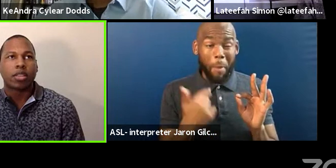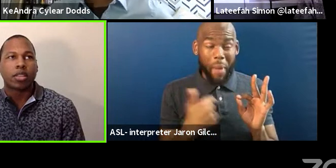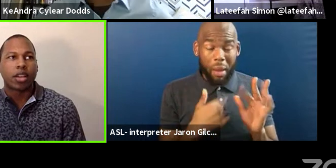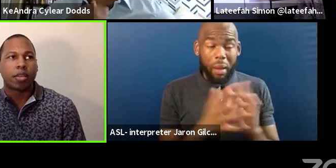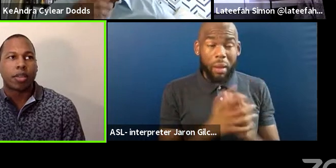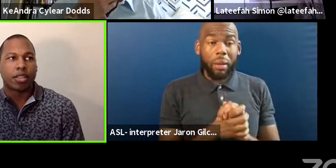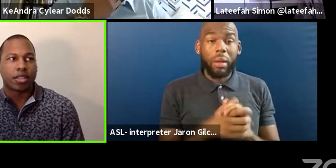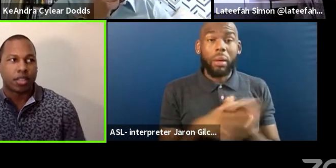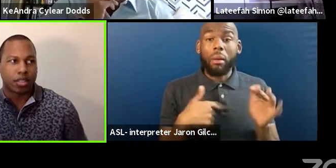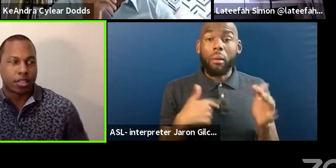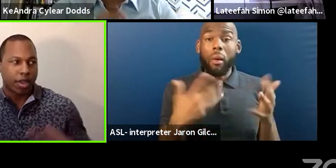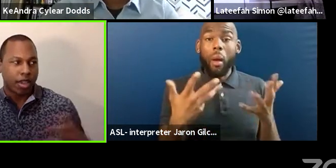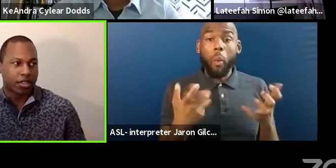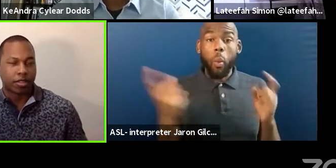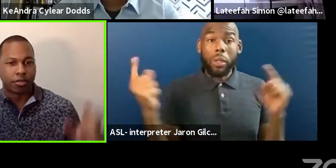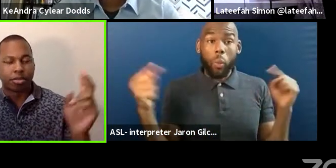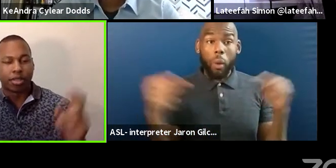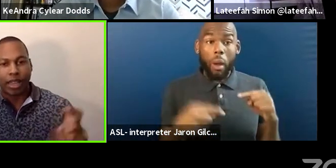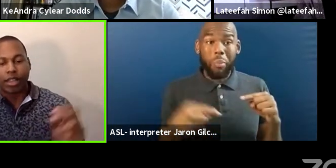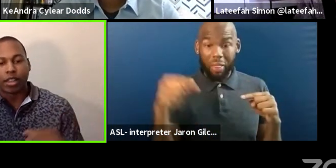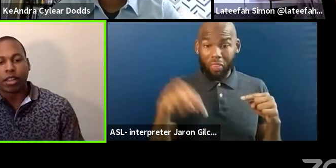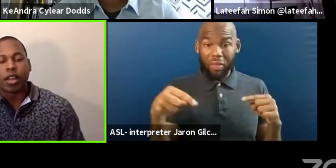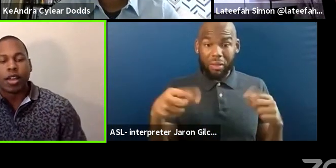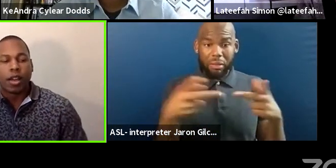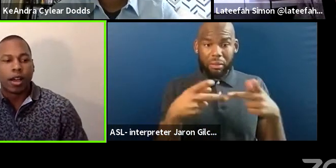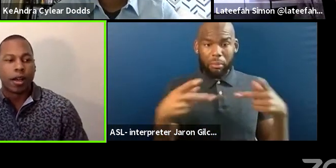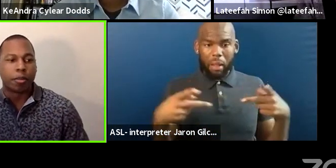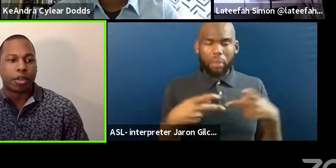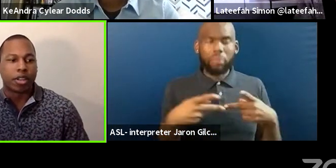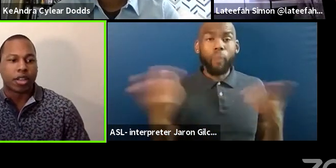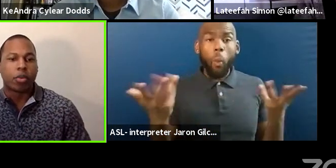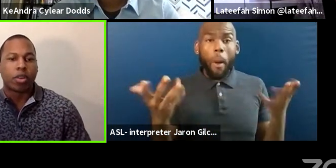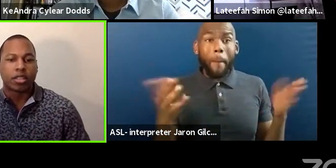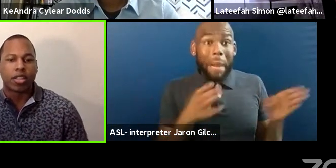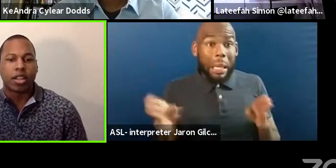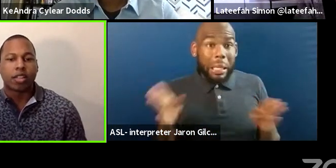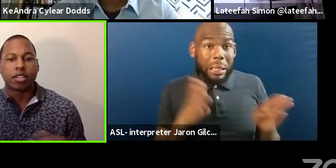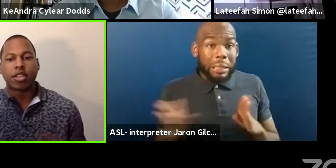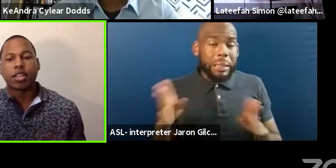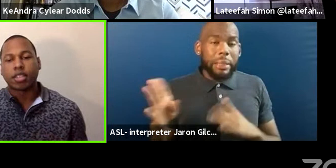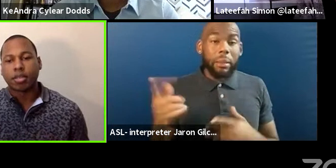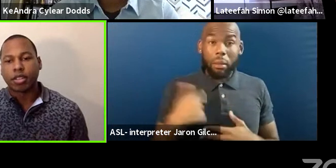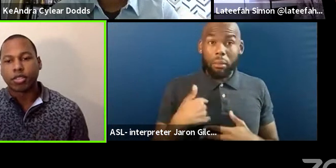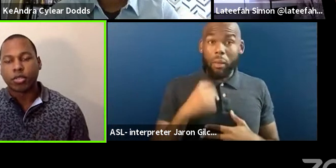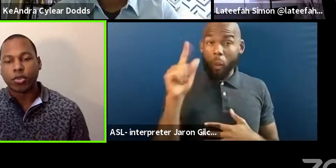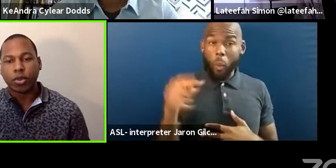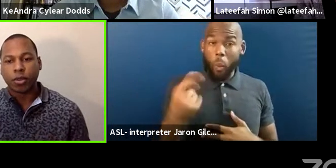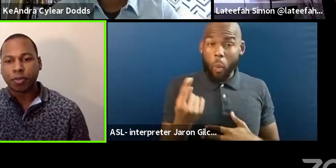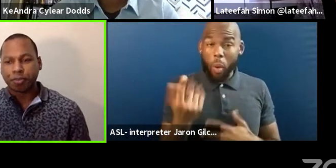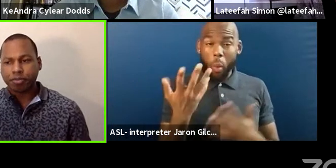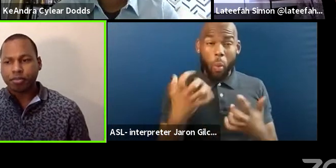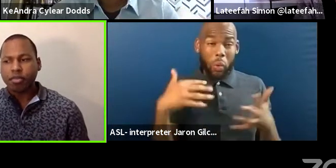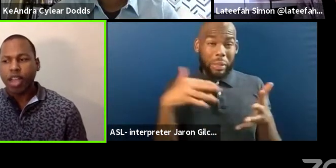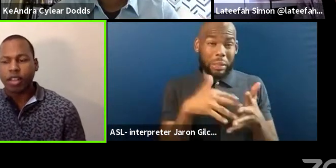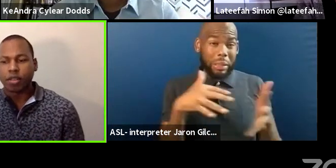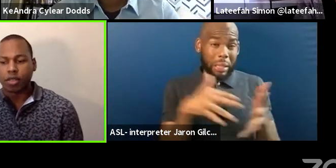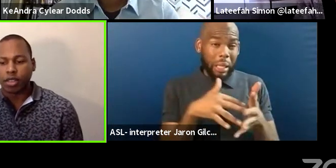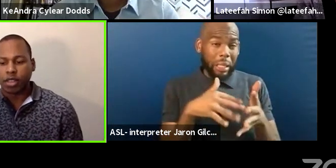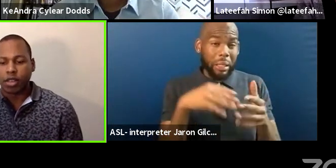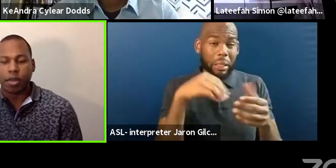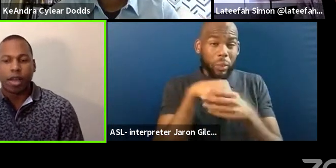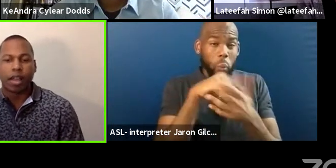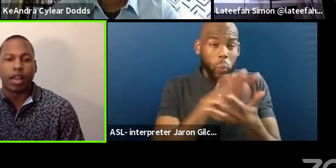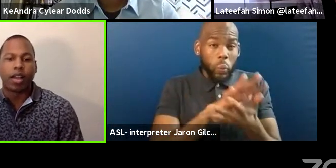I wanted to come into this space of planning because I wanted to not only study something in school